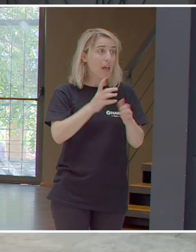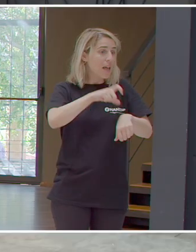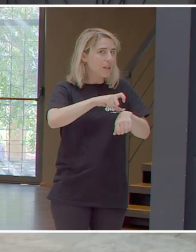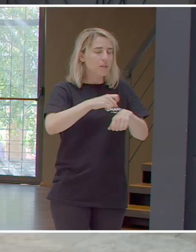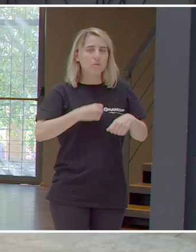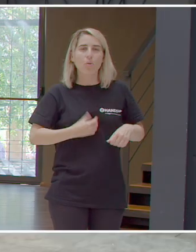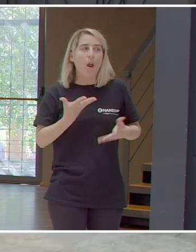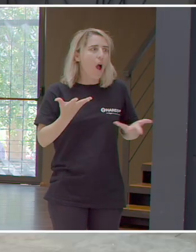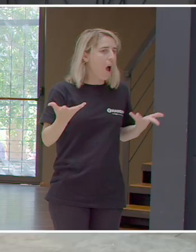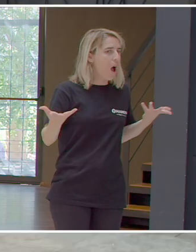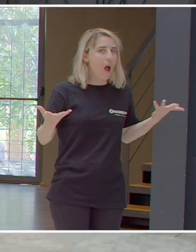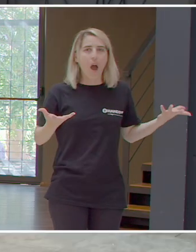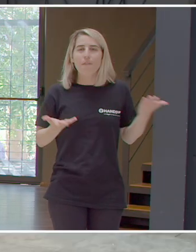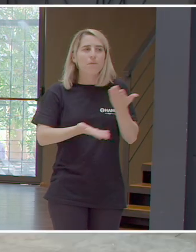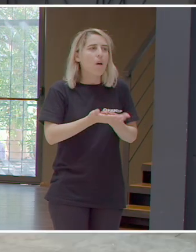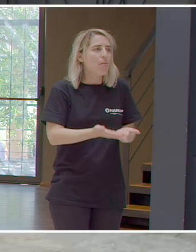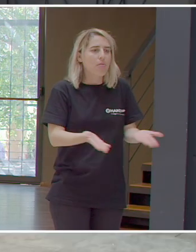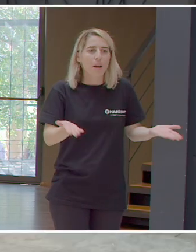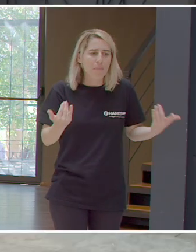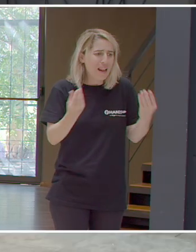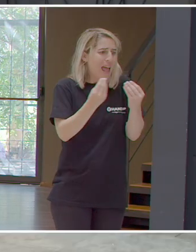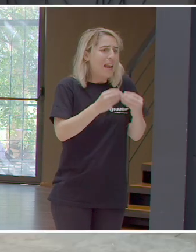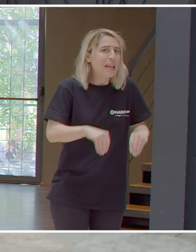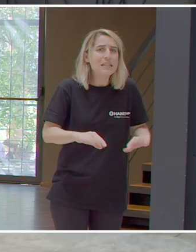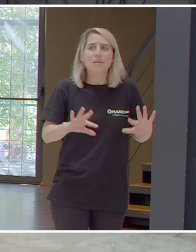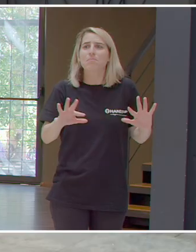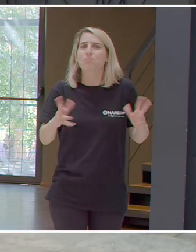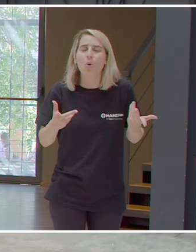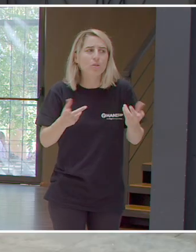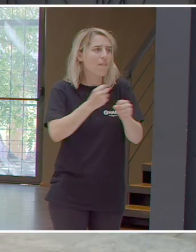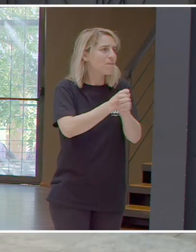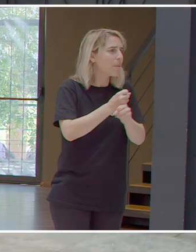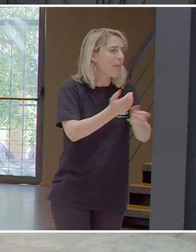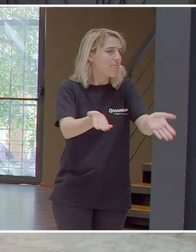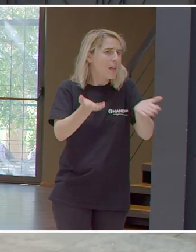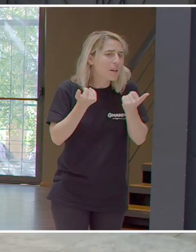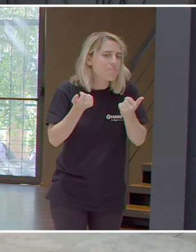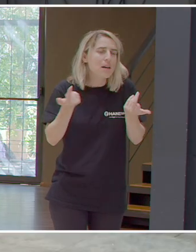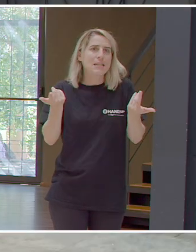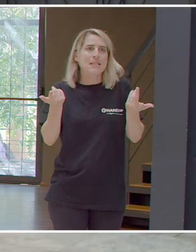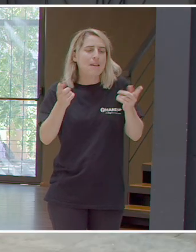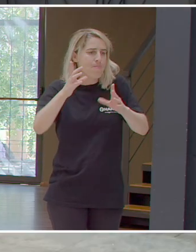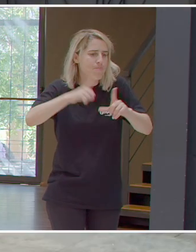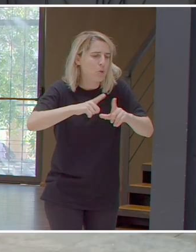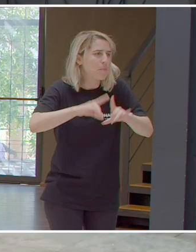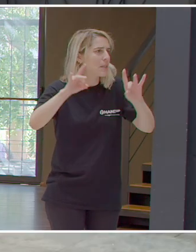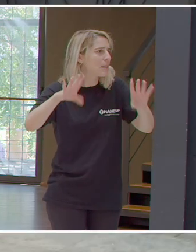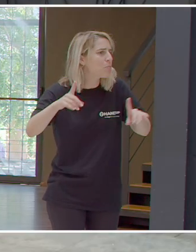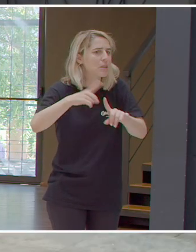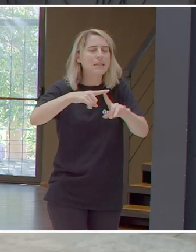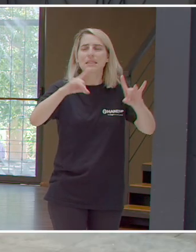because there's not many solutions presented, medicine that has been tested and is not working